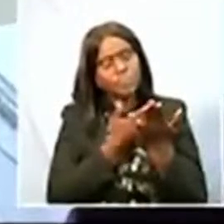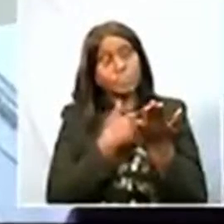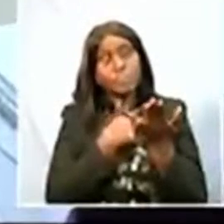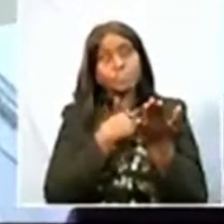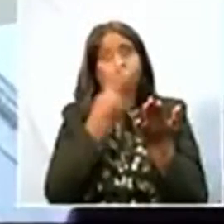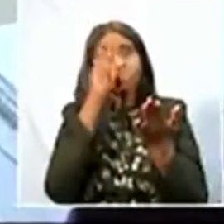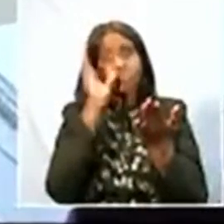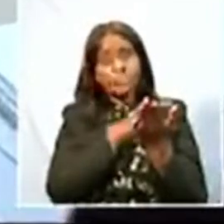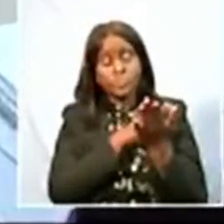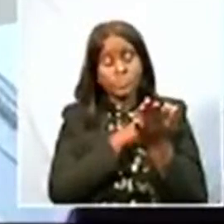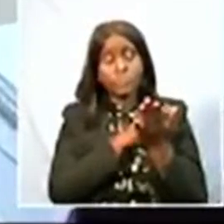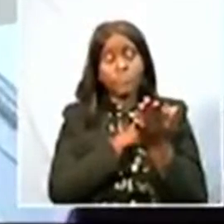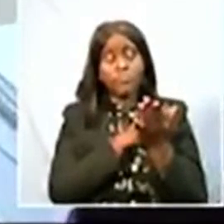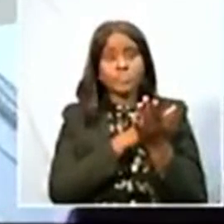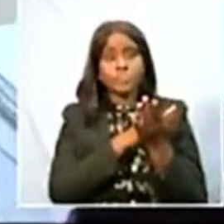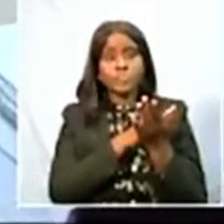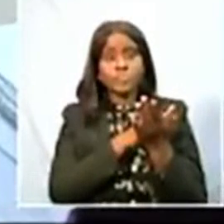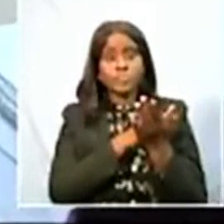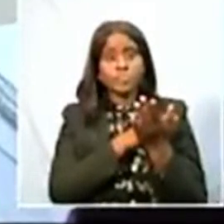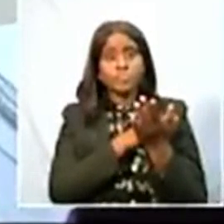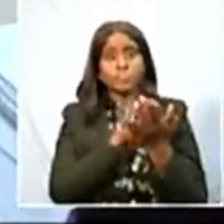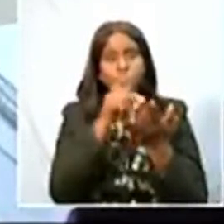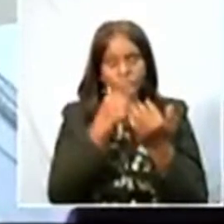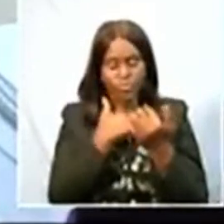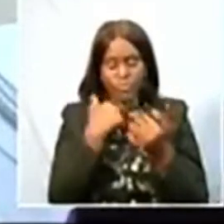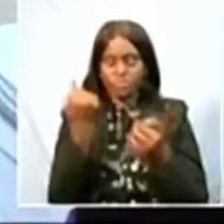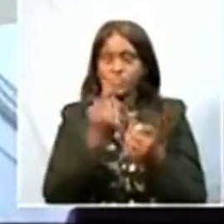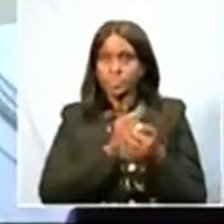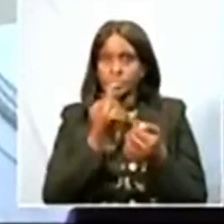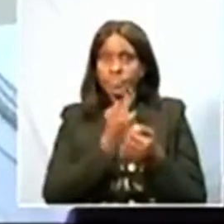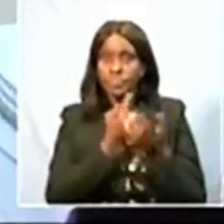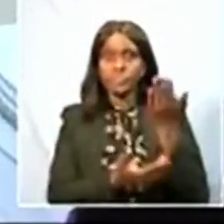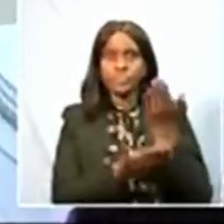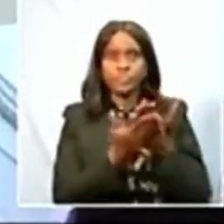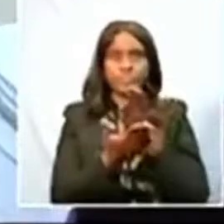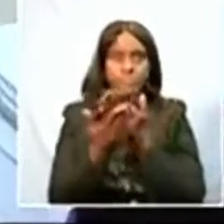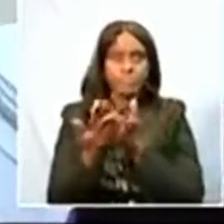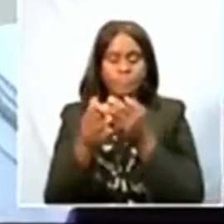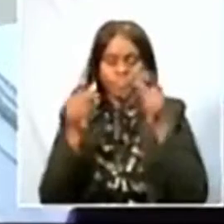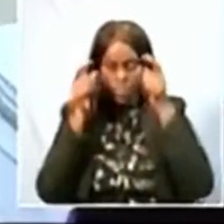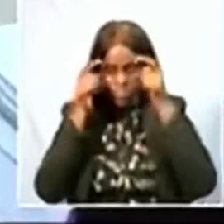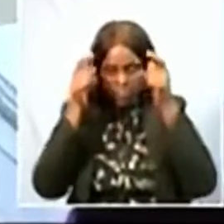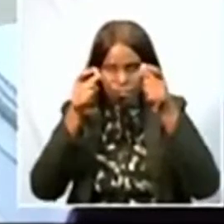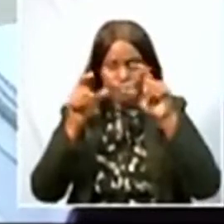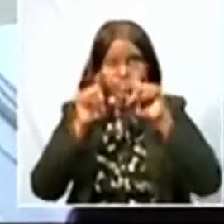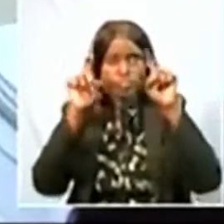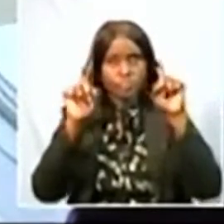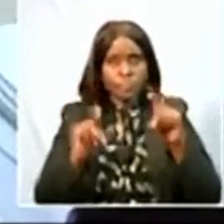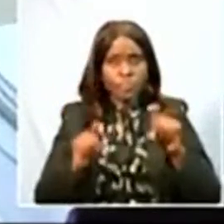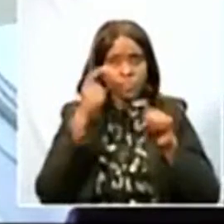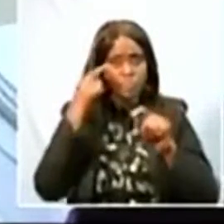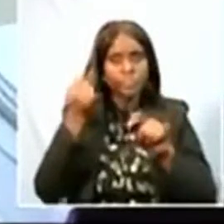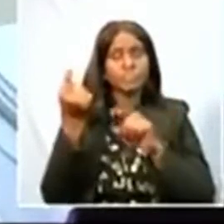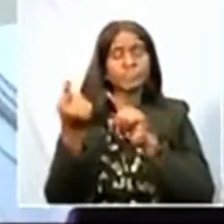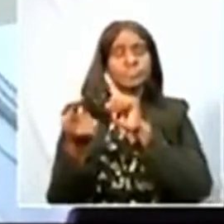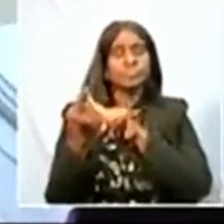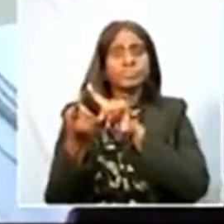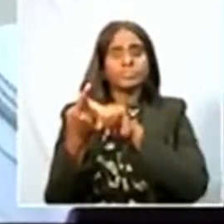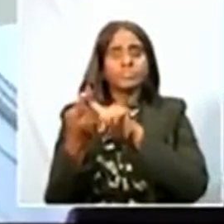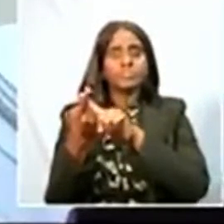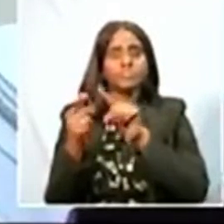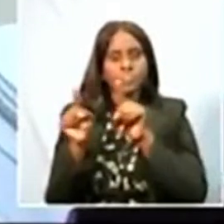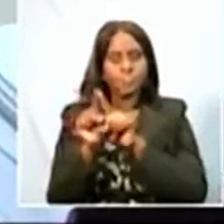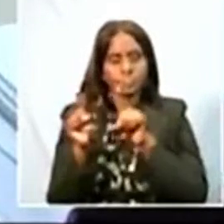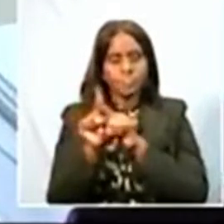saw that you have only attached a handover certificate for 1